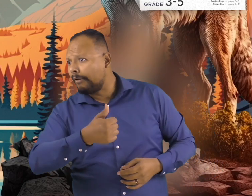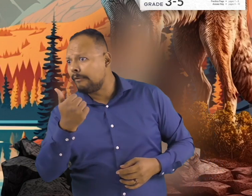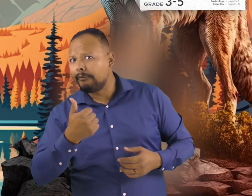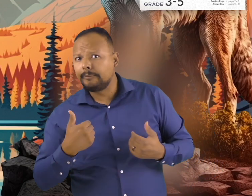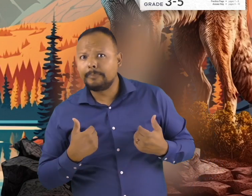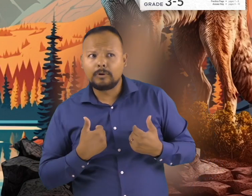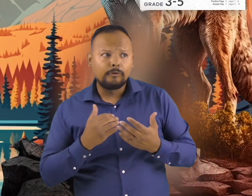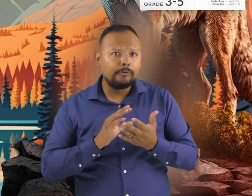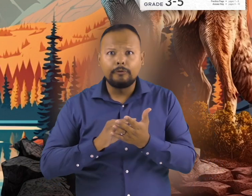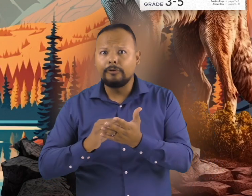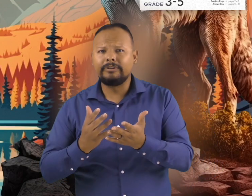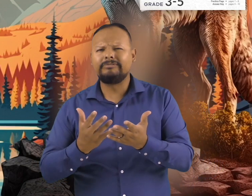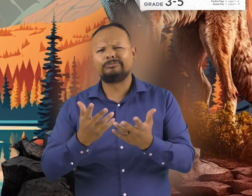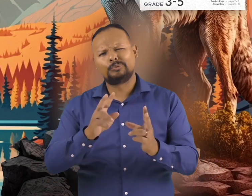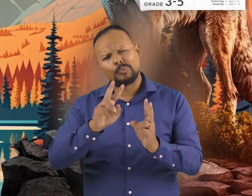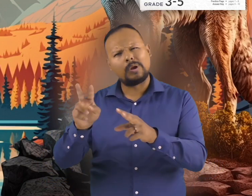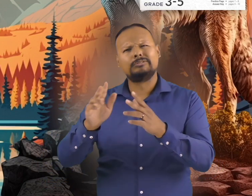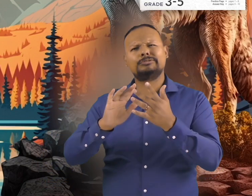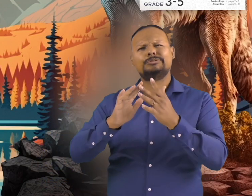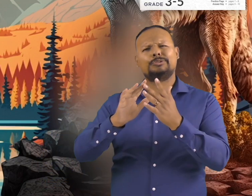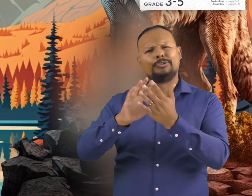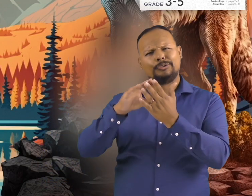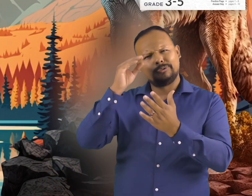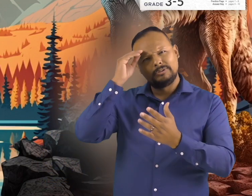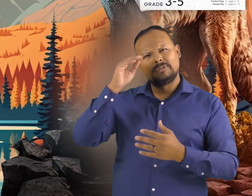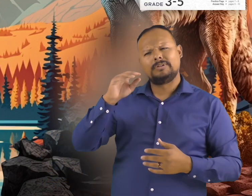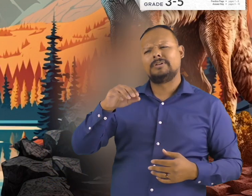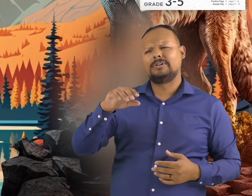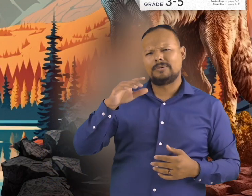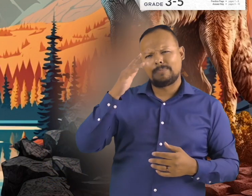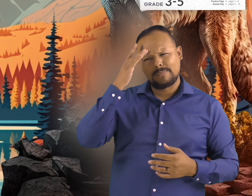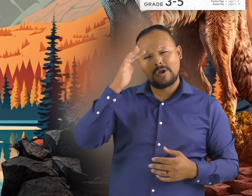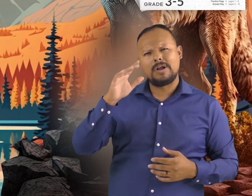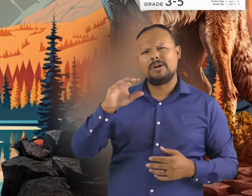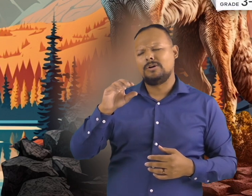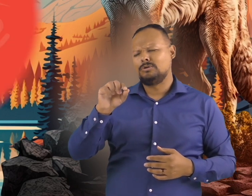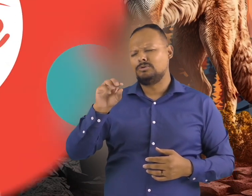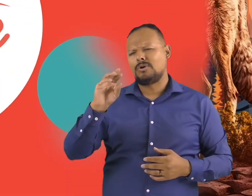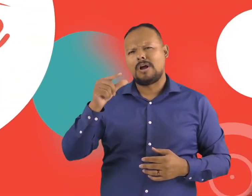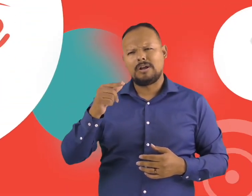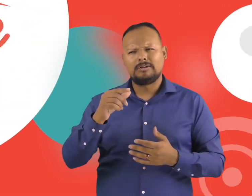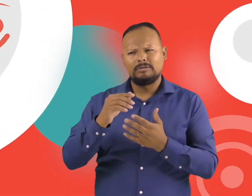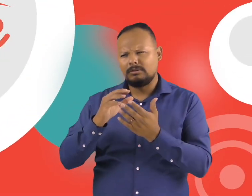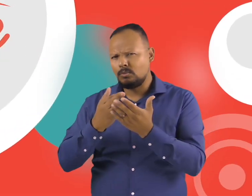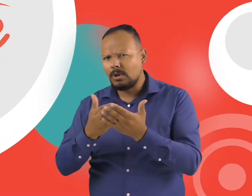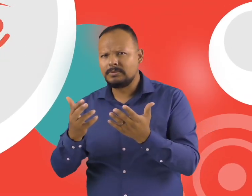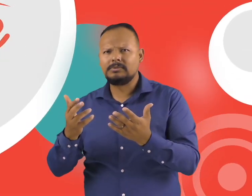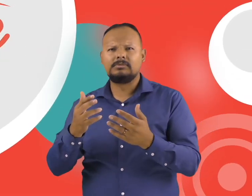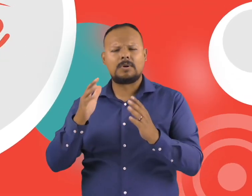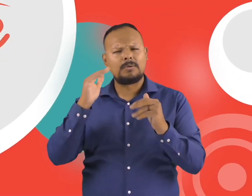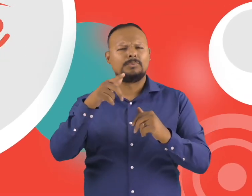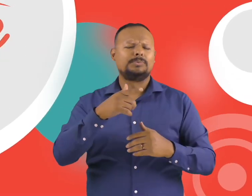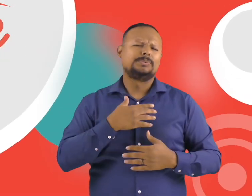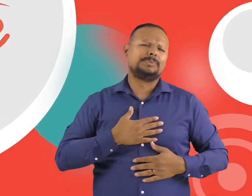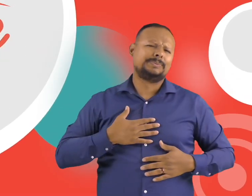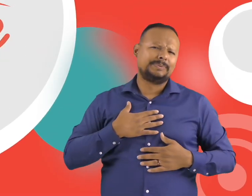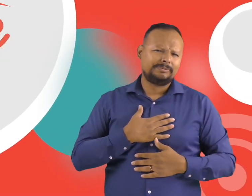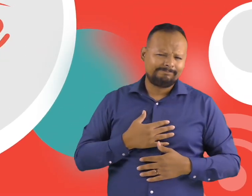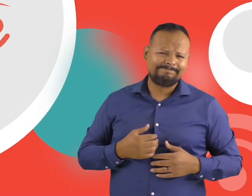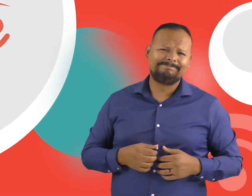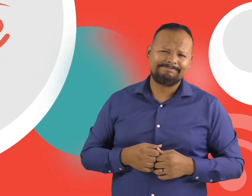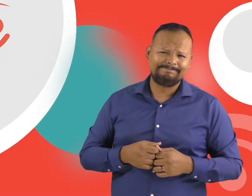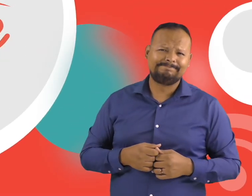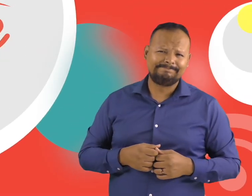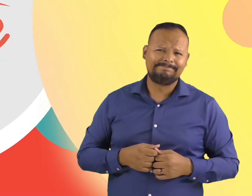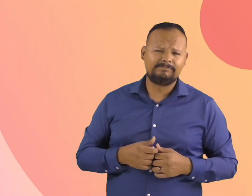out LearnBright.org for even more great lesson plans. D. Hope you had fun learning with us.